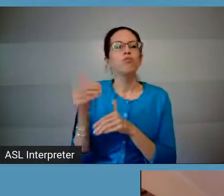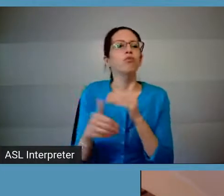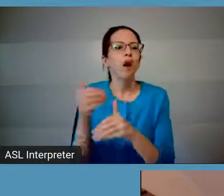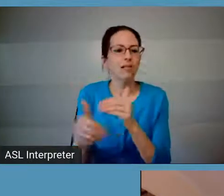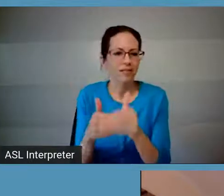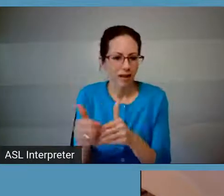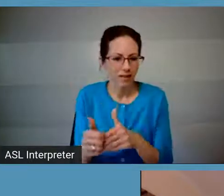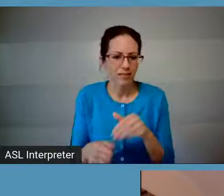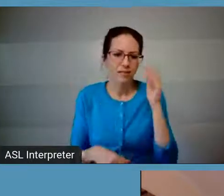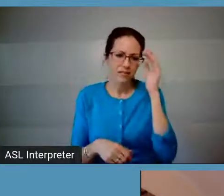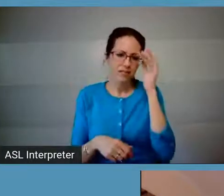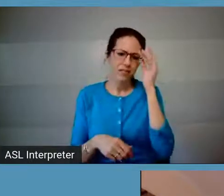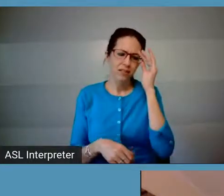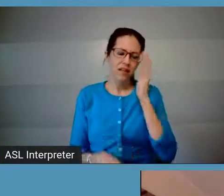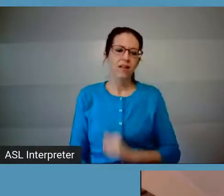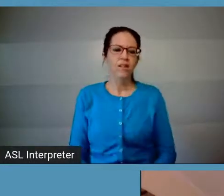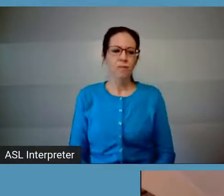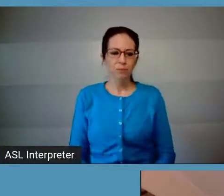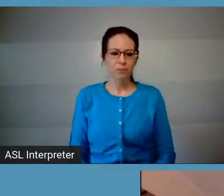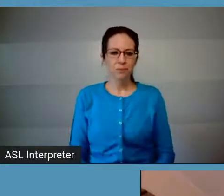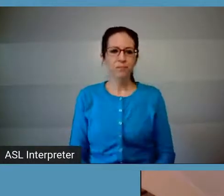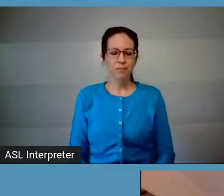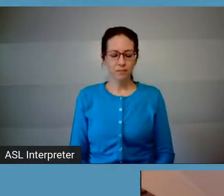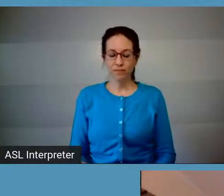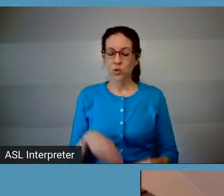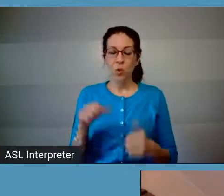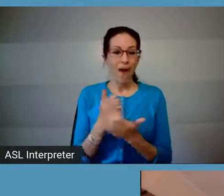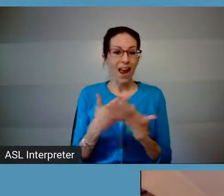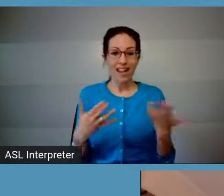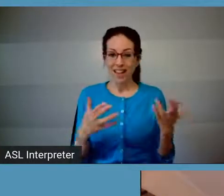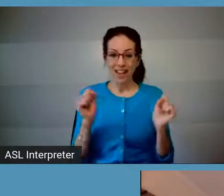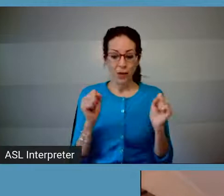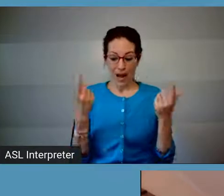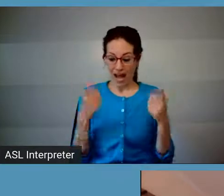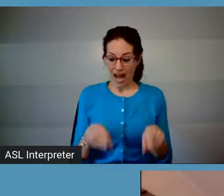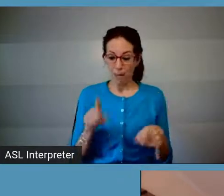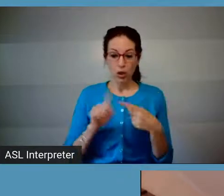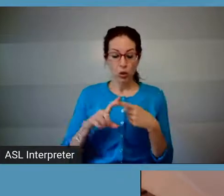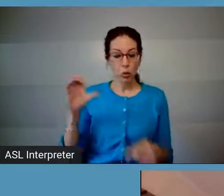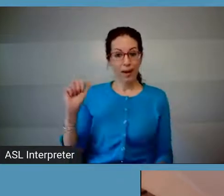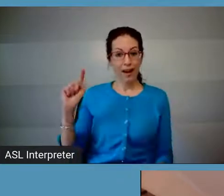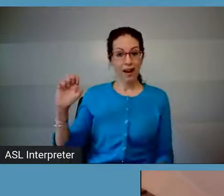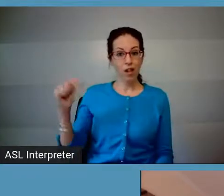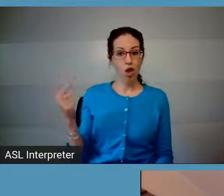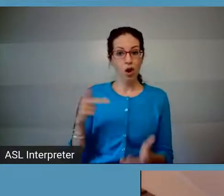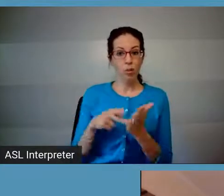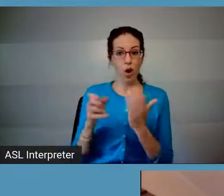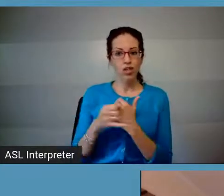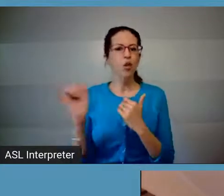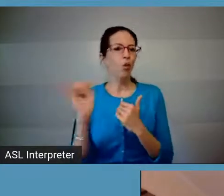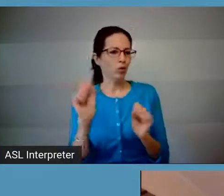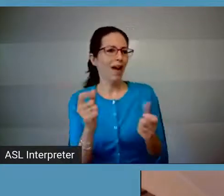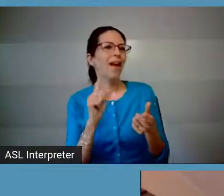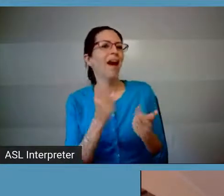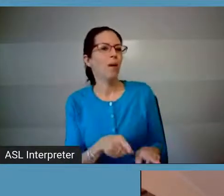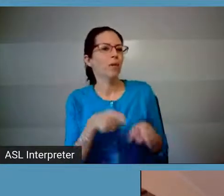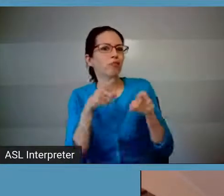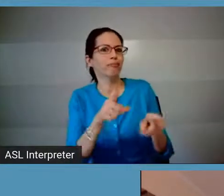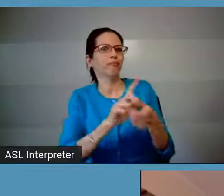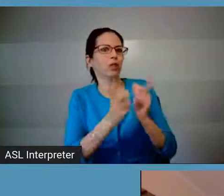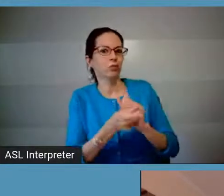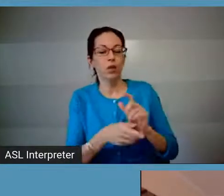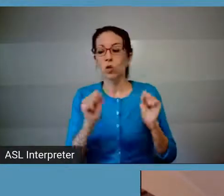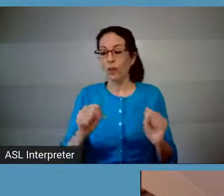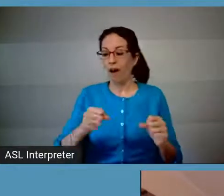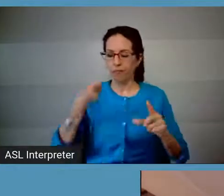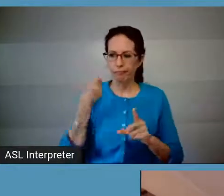collections for cataloging. So anything that can happen to a cataloging project can also happen to digitizing. You can have trouble with equipment. You can have